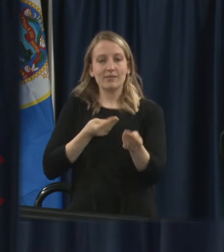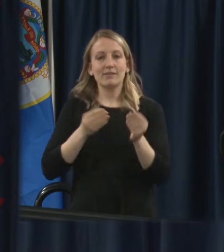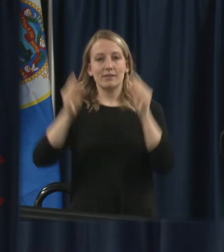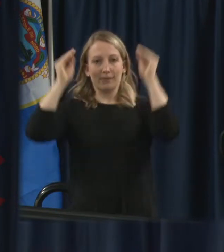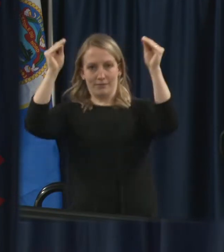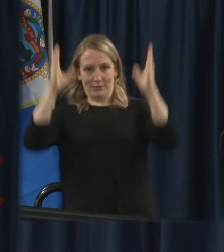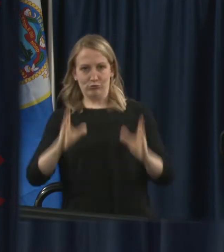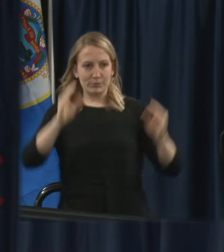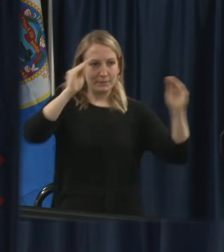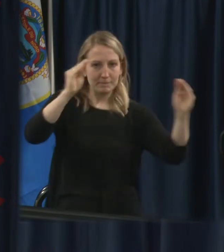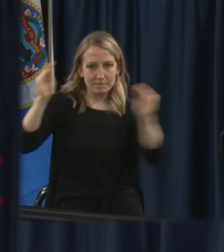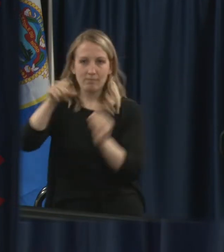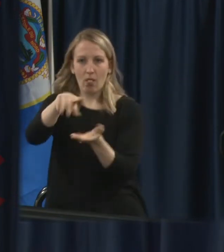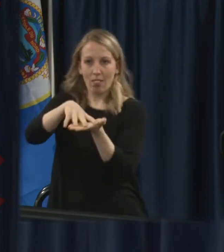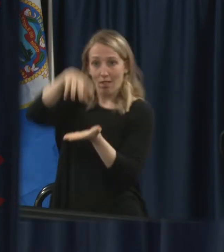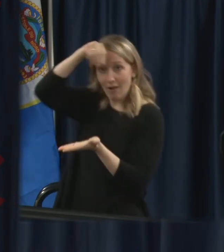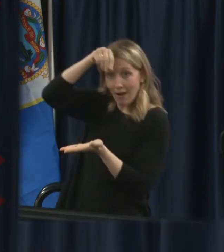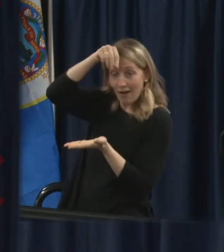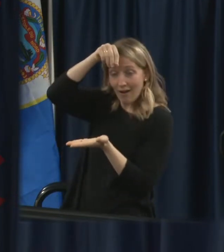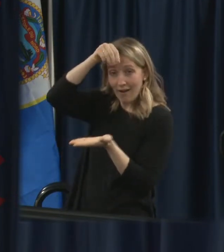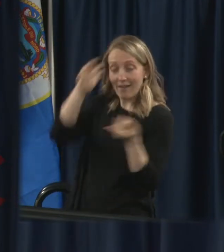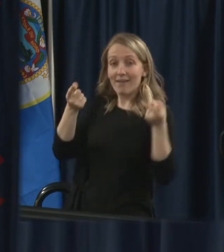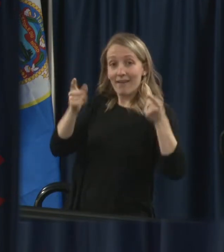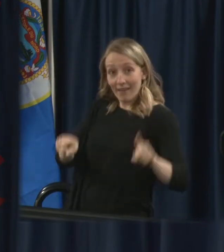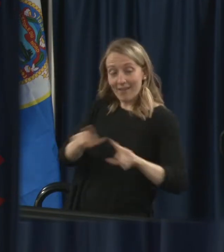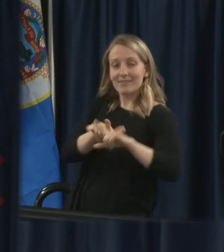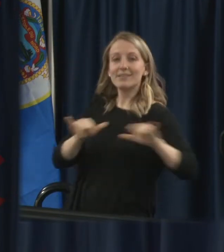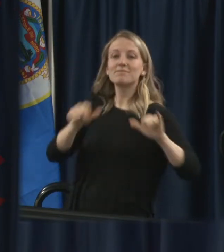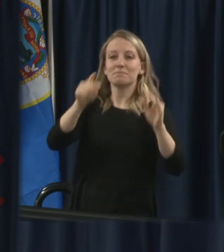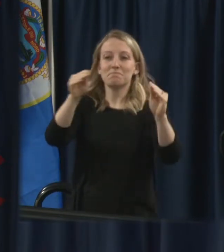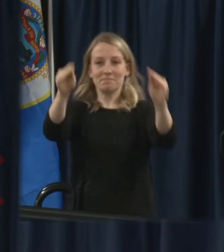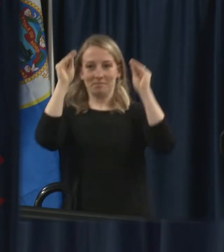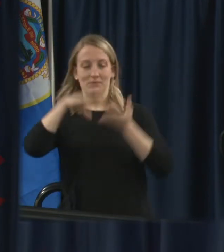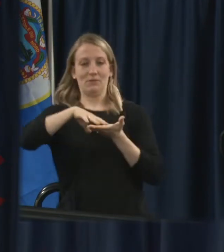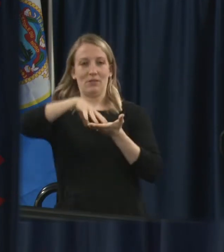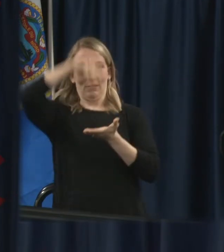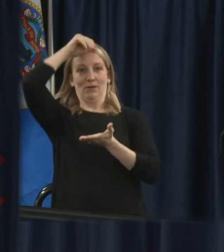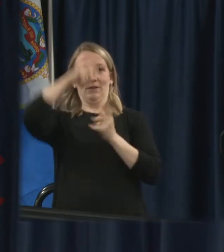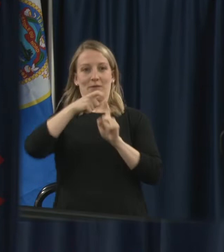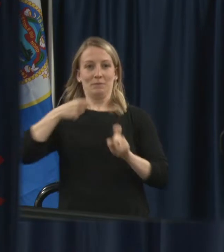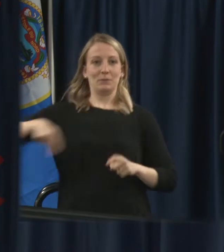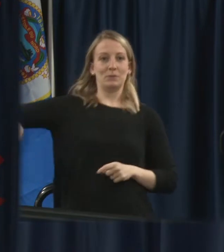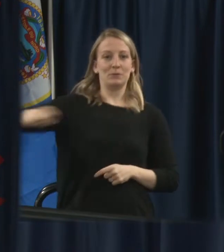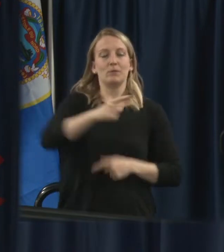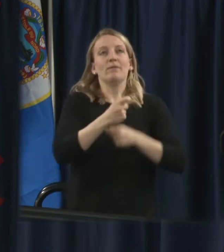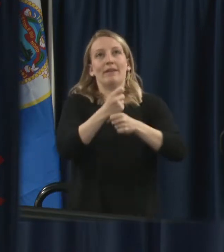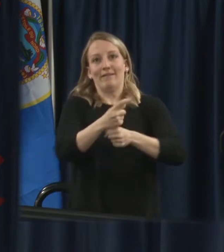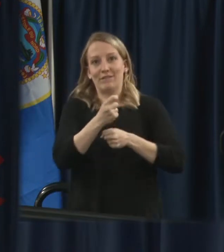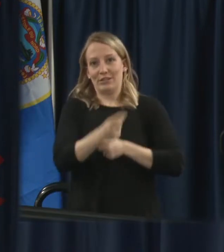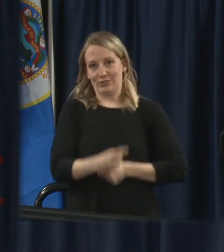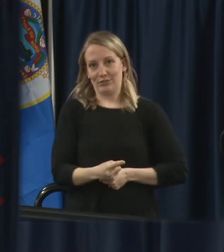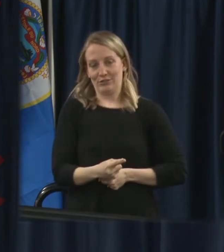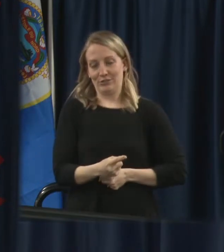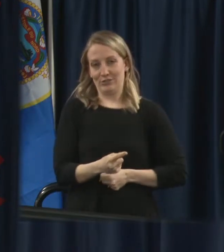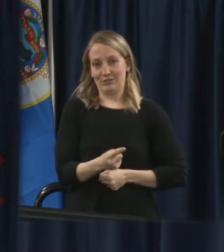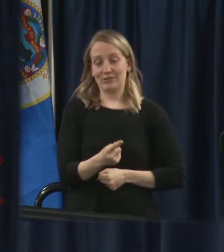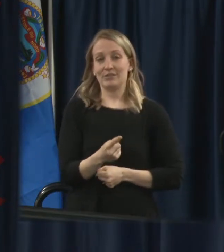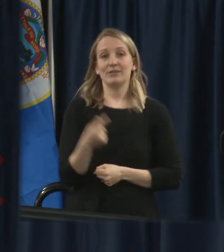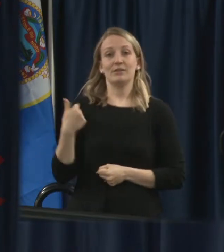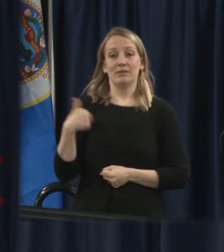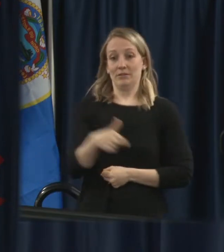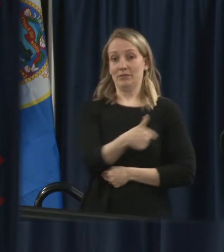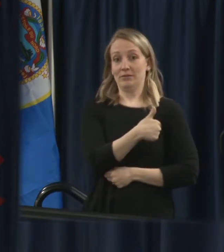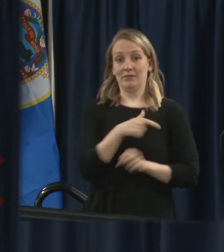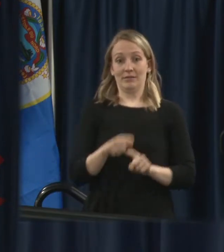our talented faculty and staff, we're also learning from you. This happens each and every year. We're different